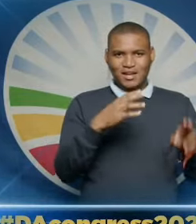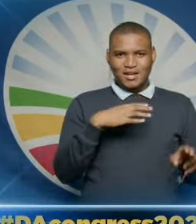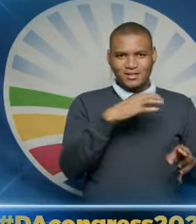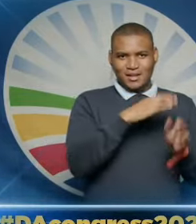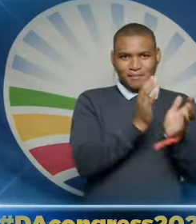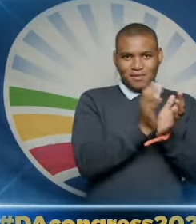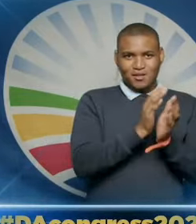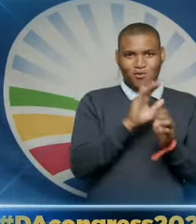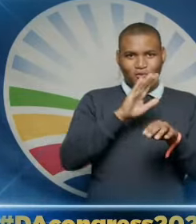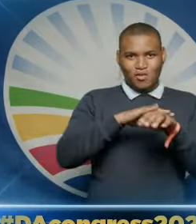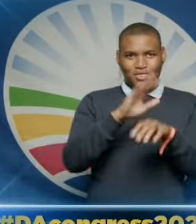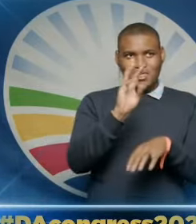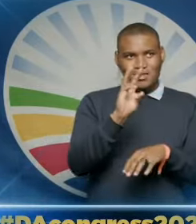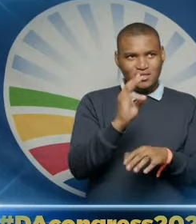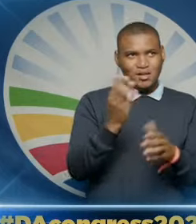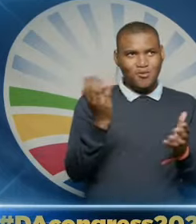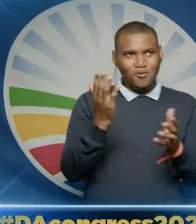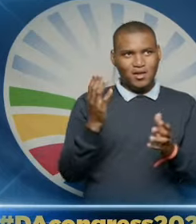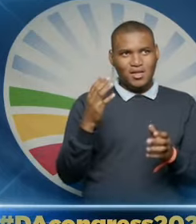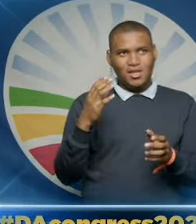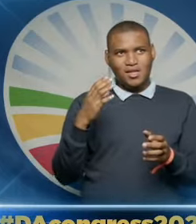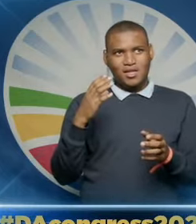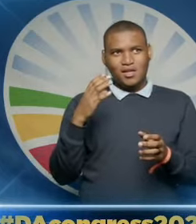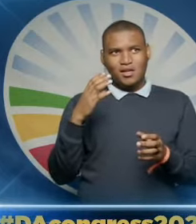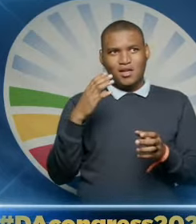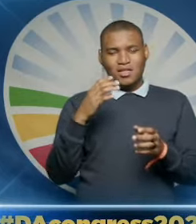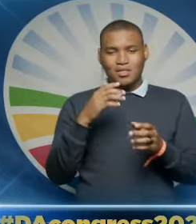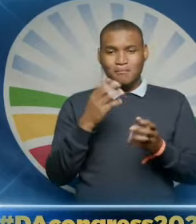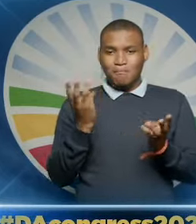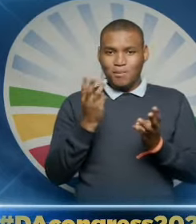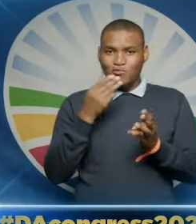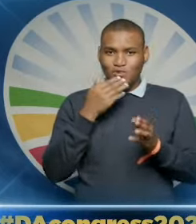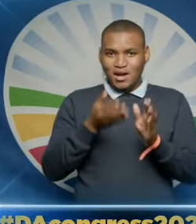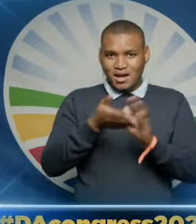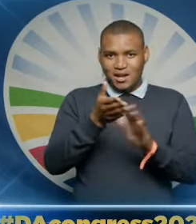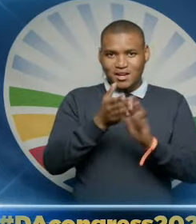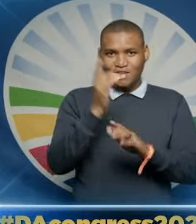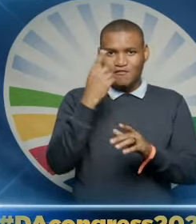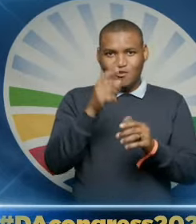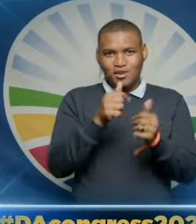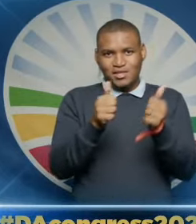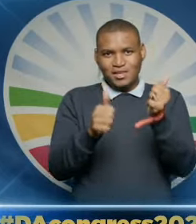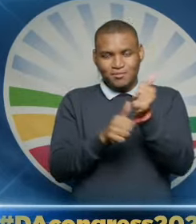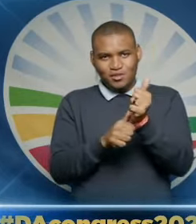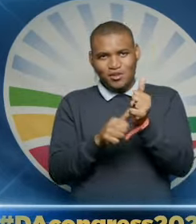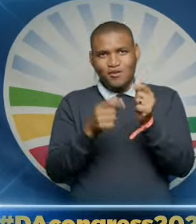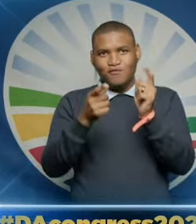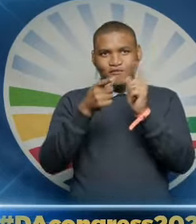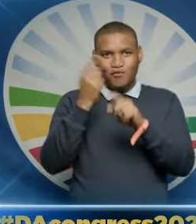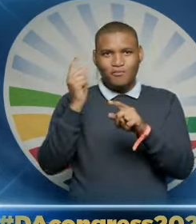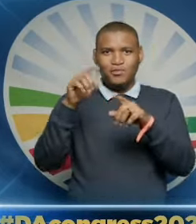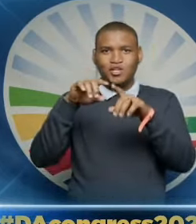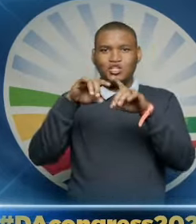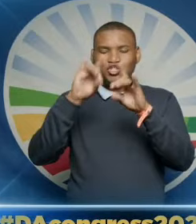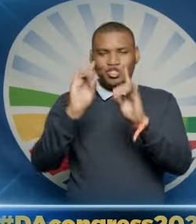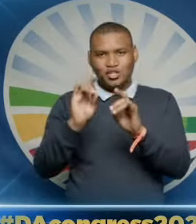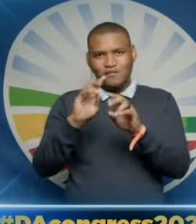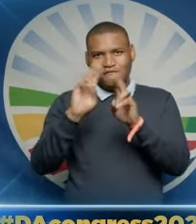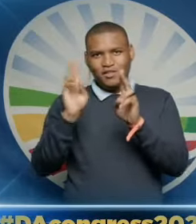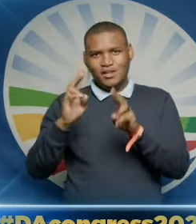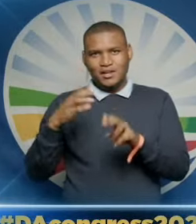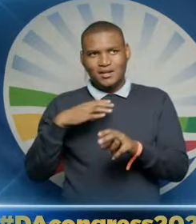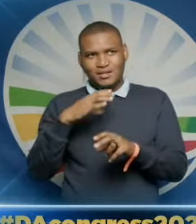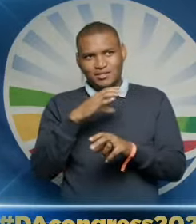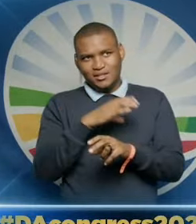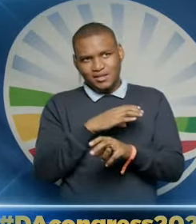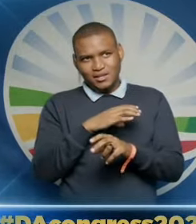on Thursday where the candidates that are running for the deputies, because the chair of federal council is not